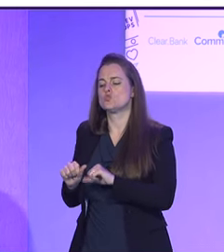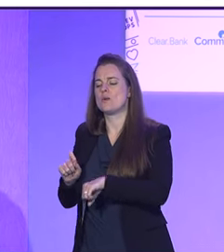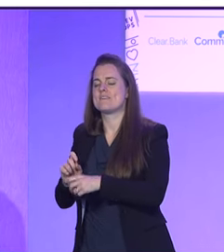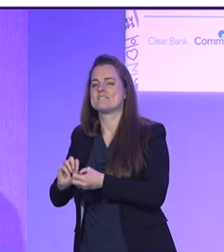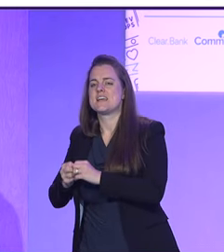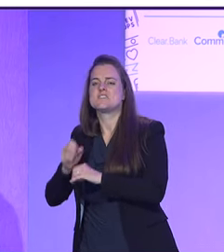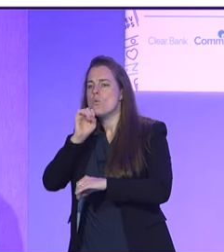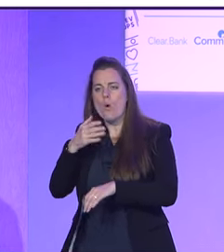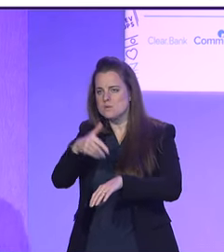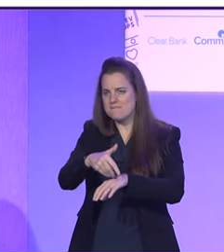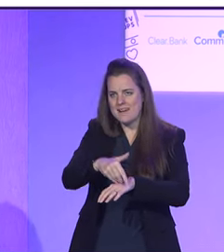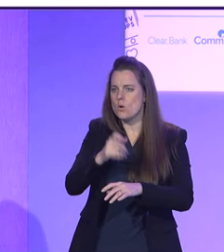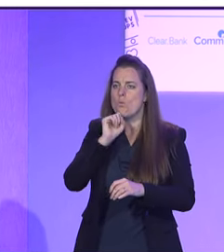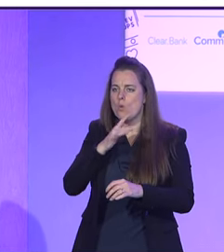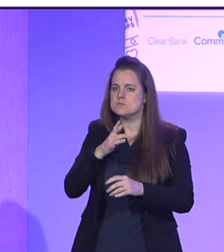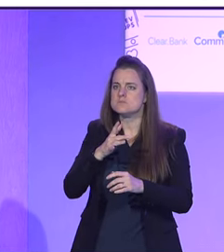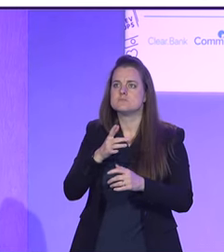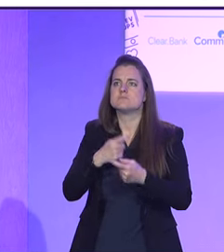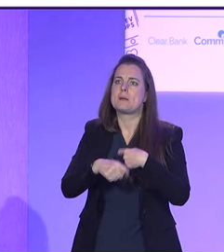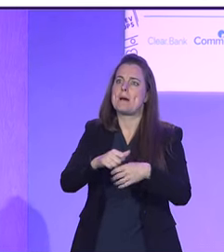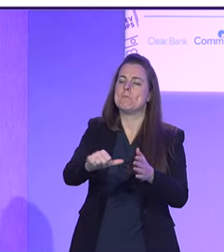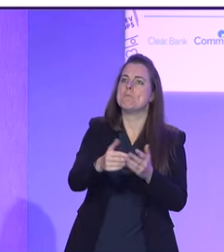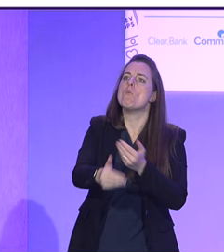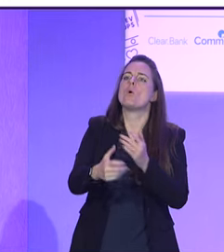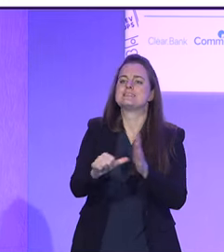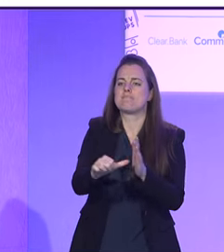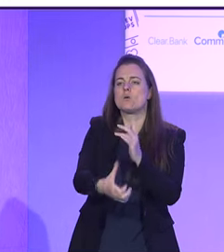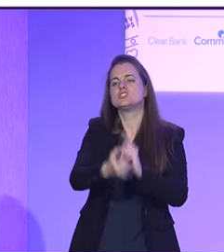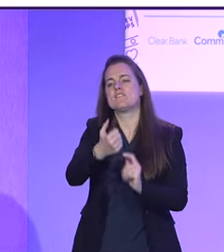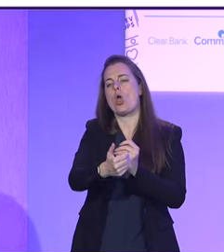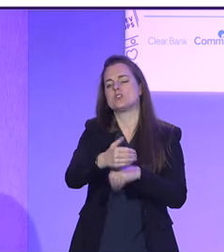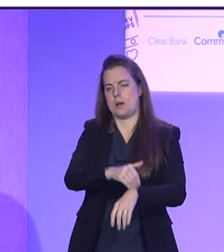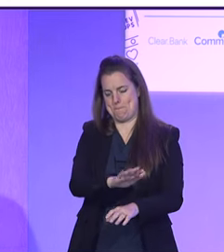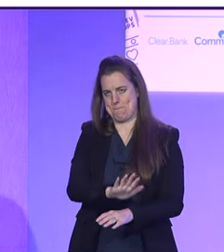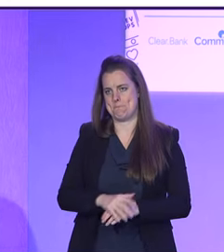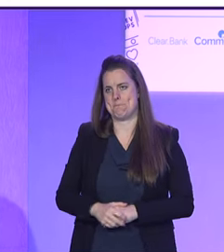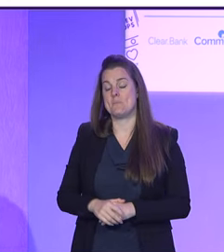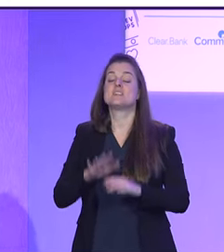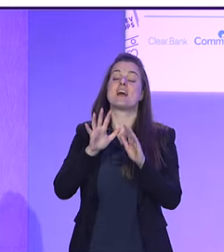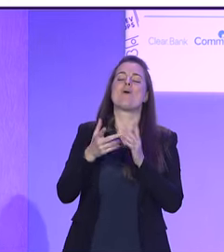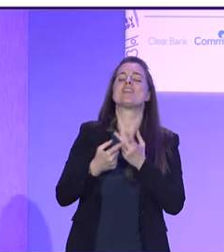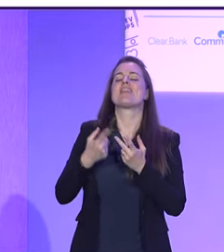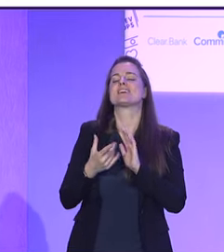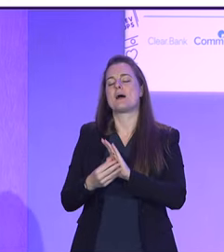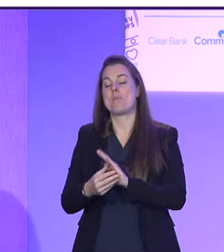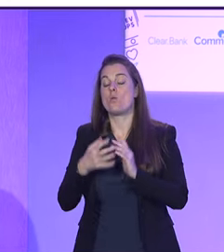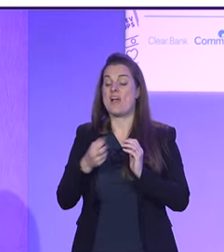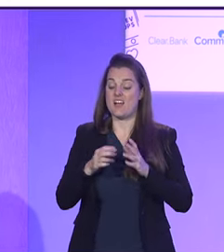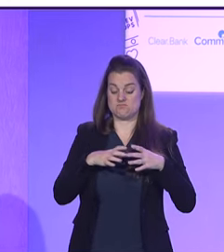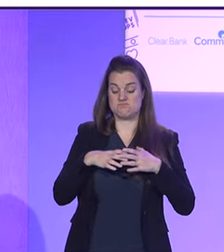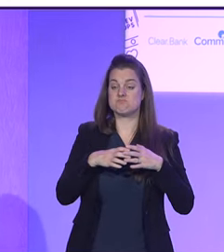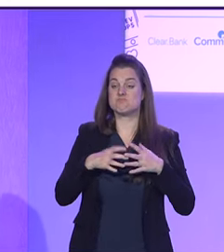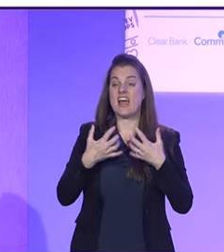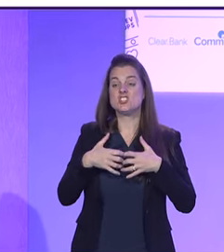again, the same example that I just gave, what happened was that We had a bunch of engineers who never